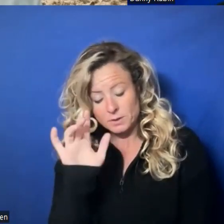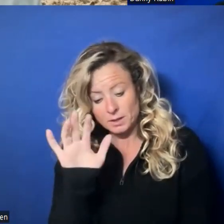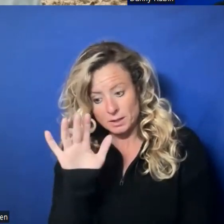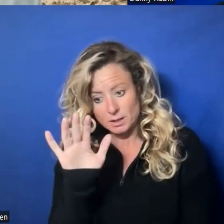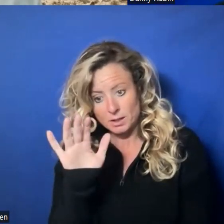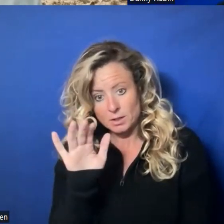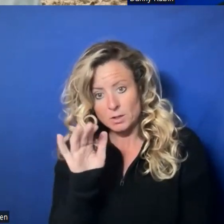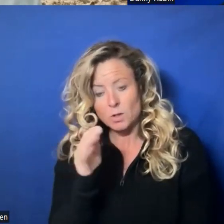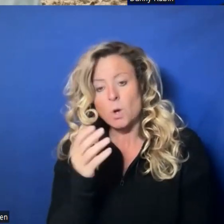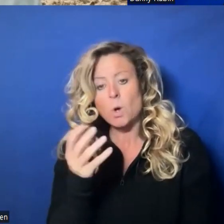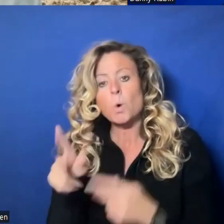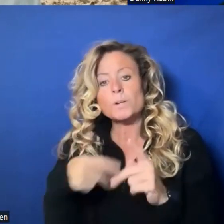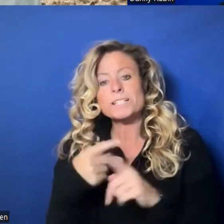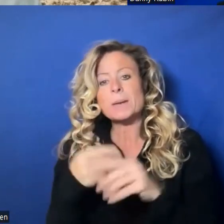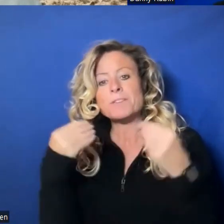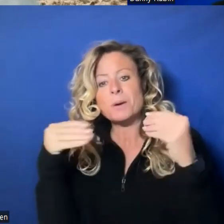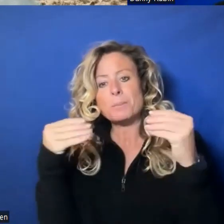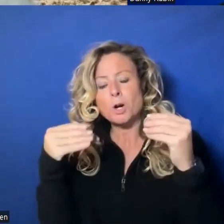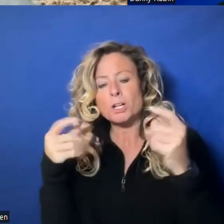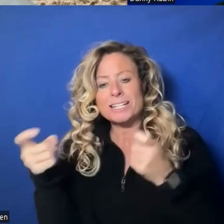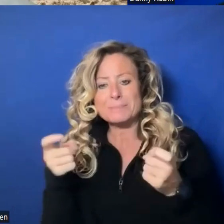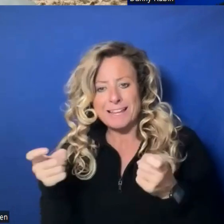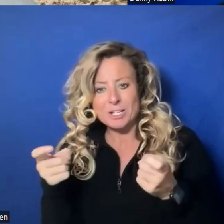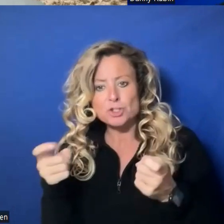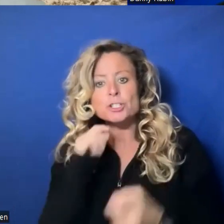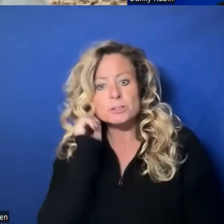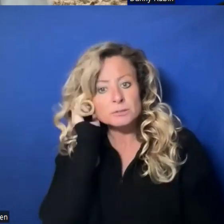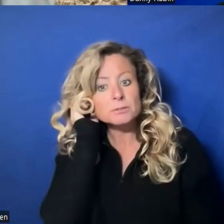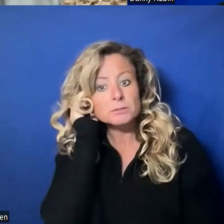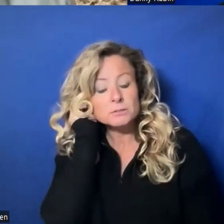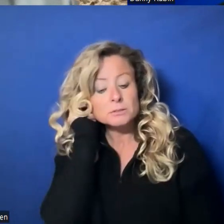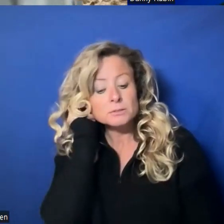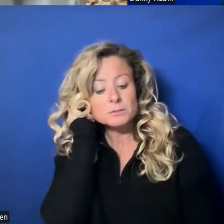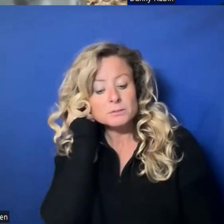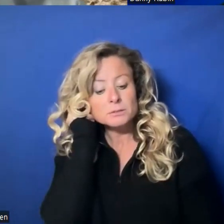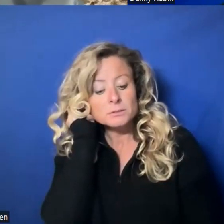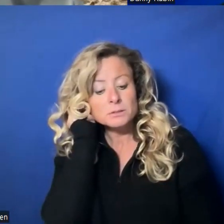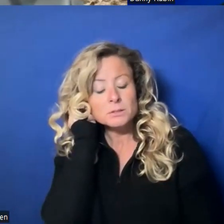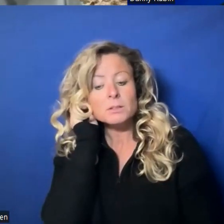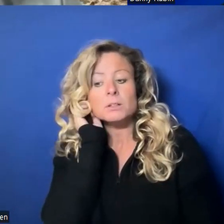what kind of market she's managing. So